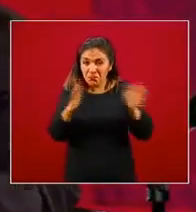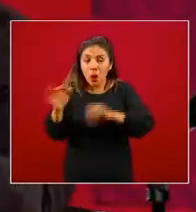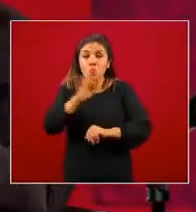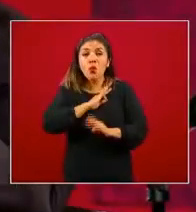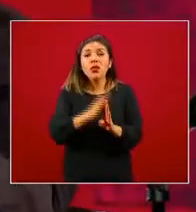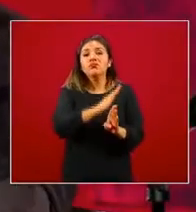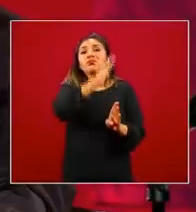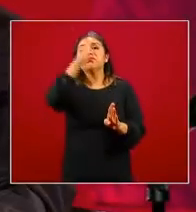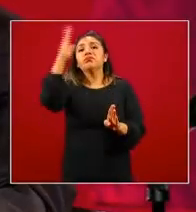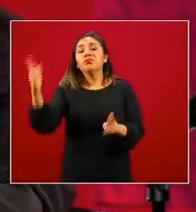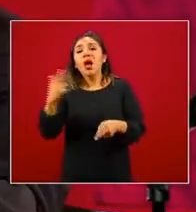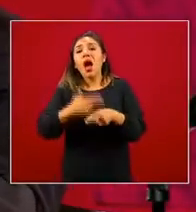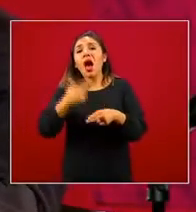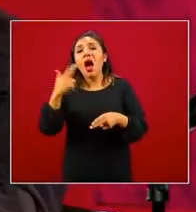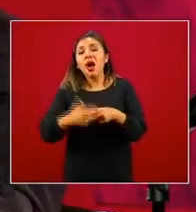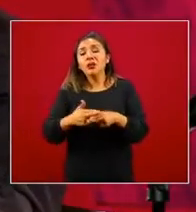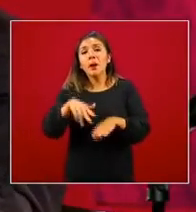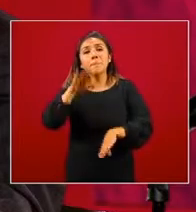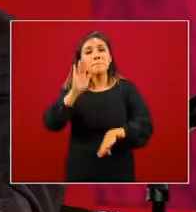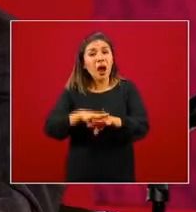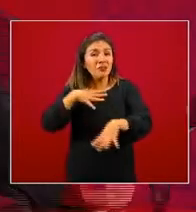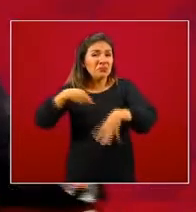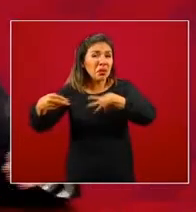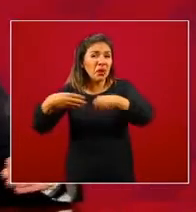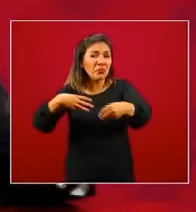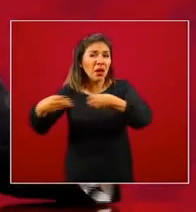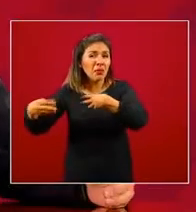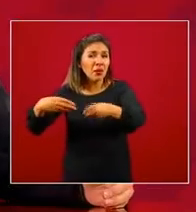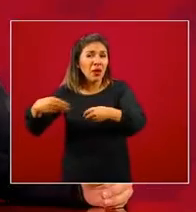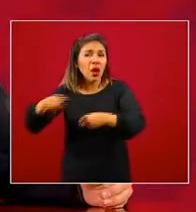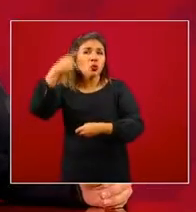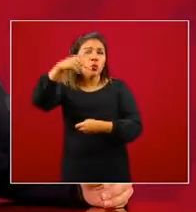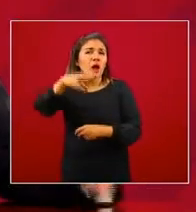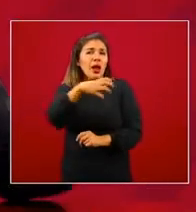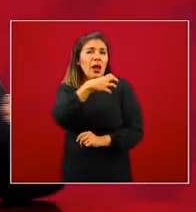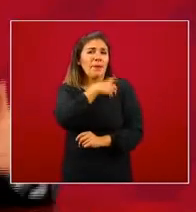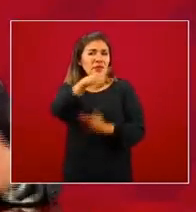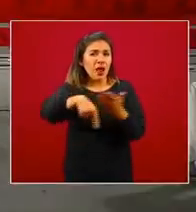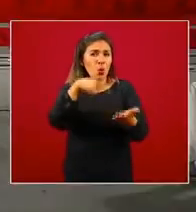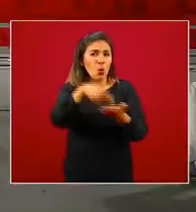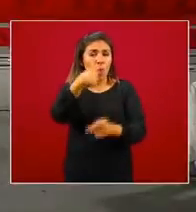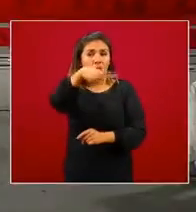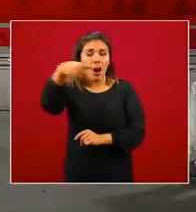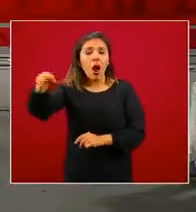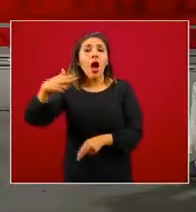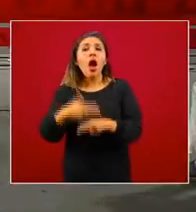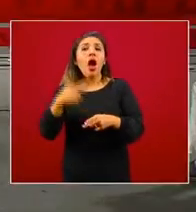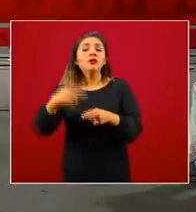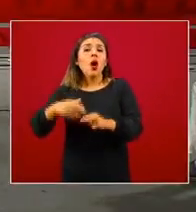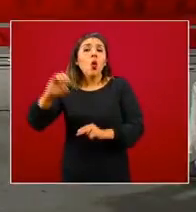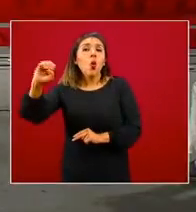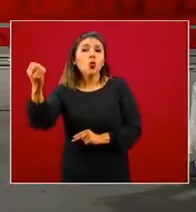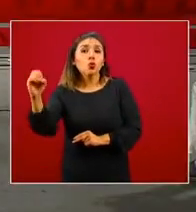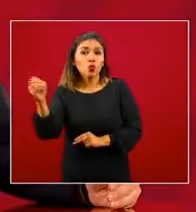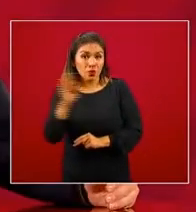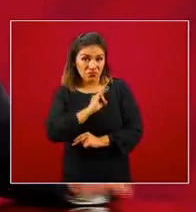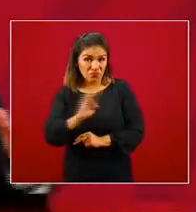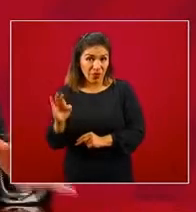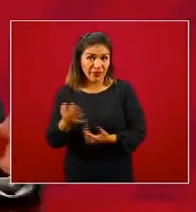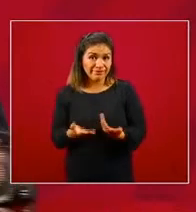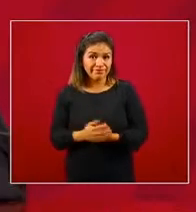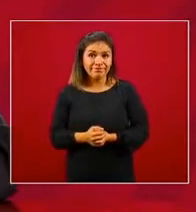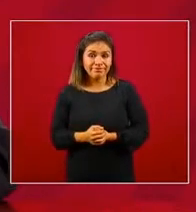to the projections, the mathematical projections, they could have their epidemic continue, and especially in their capital cities,